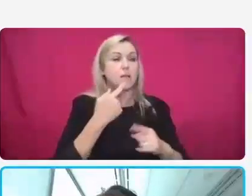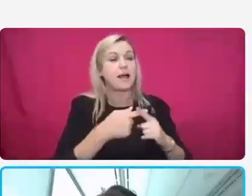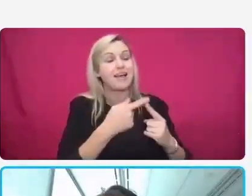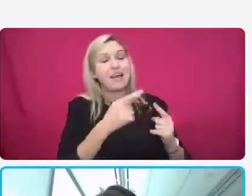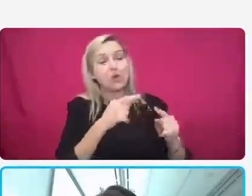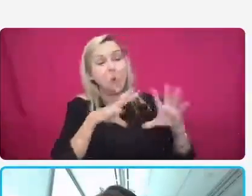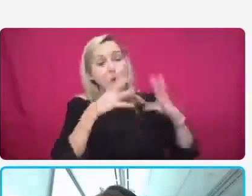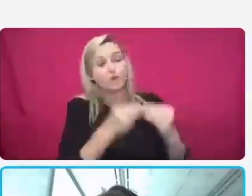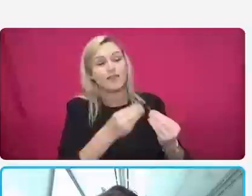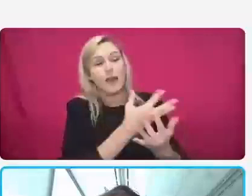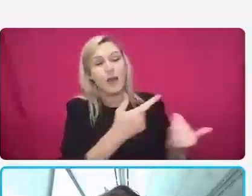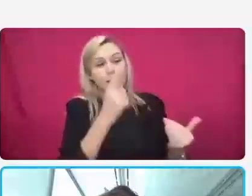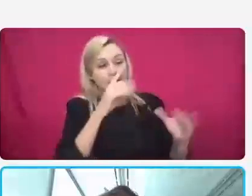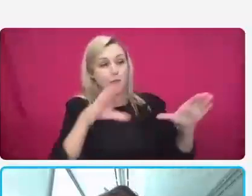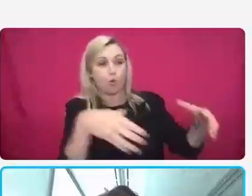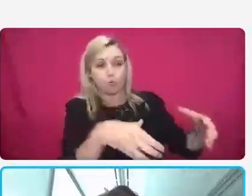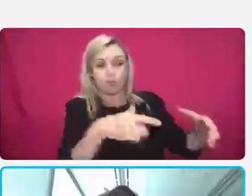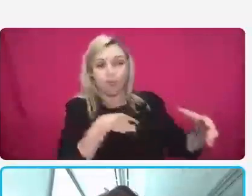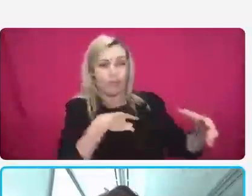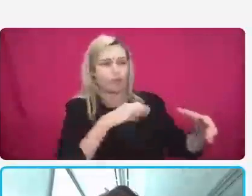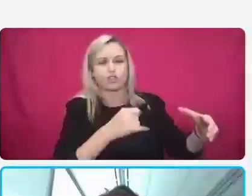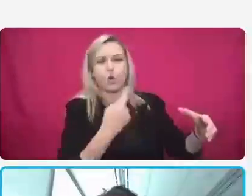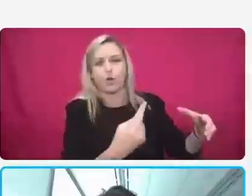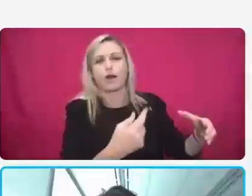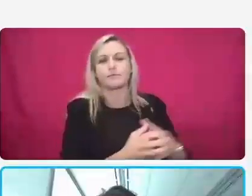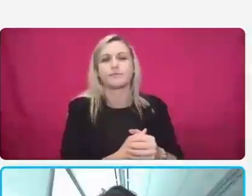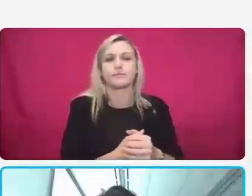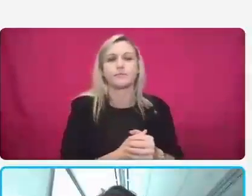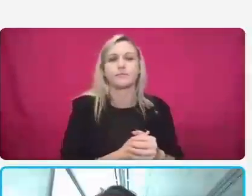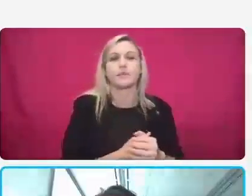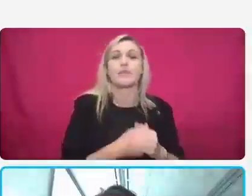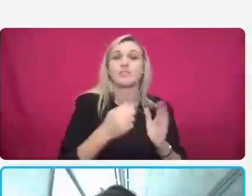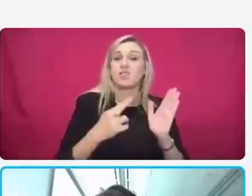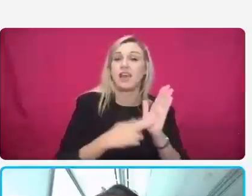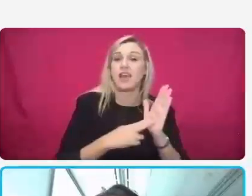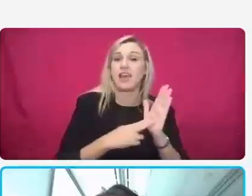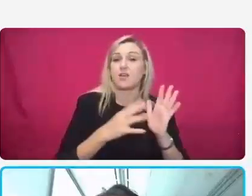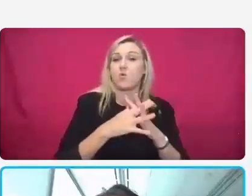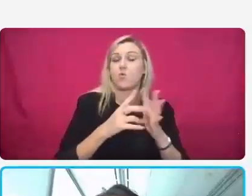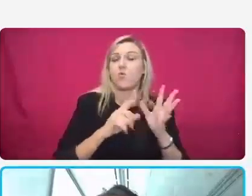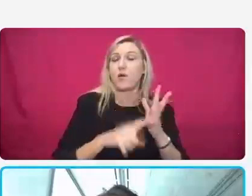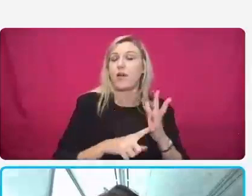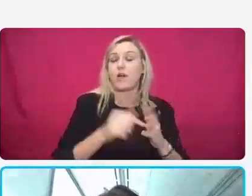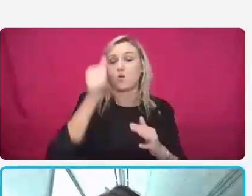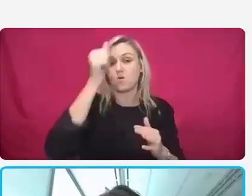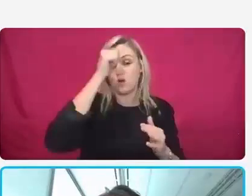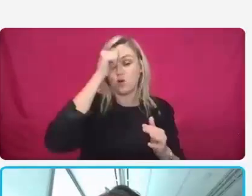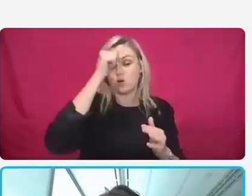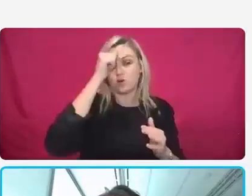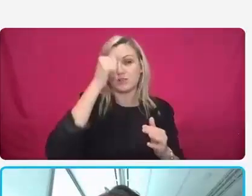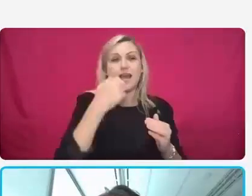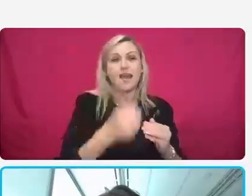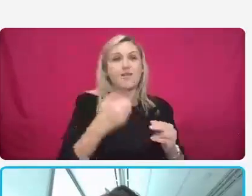of a specific resident. For the base care tariff component, the NWOW recognises that remote facilities in M 6